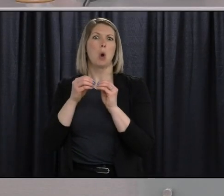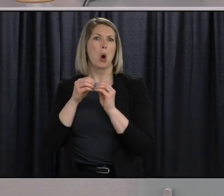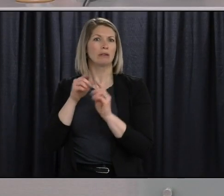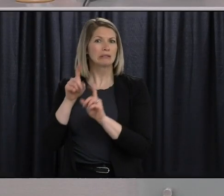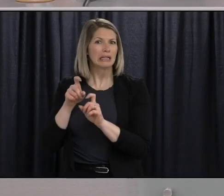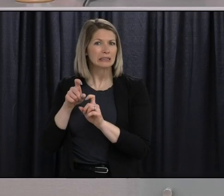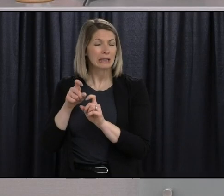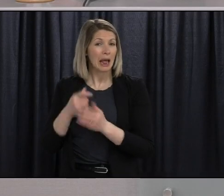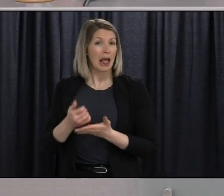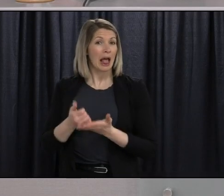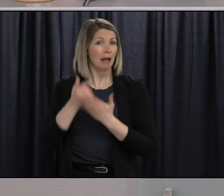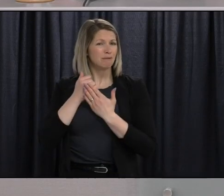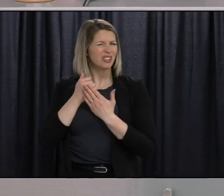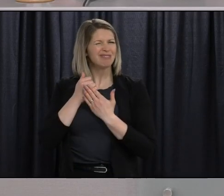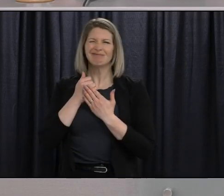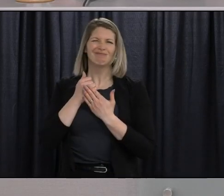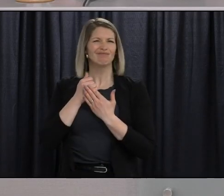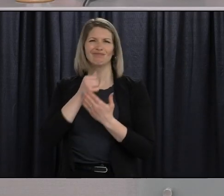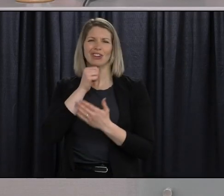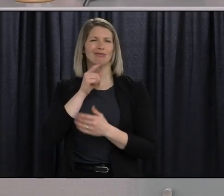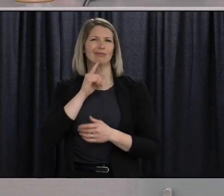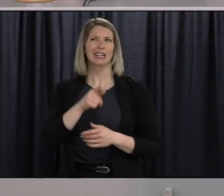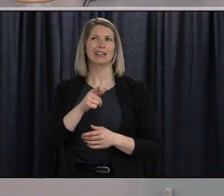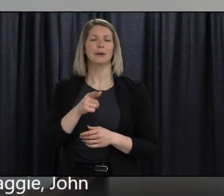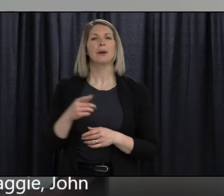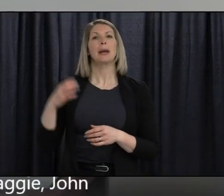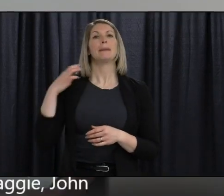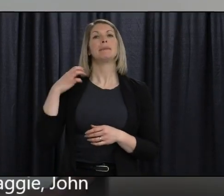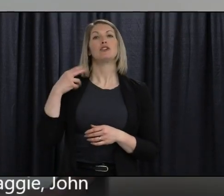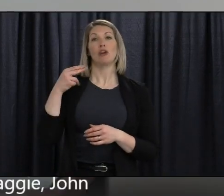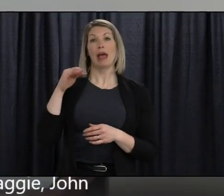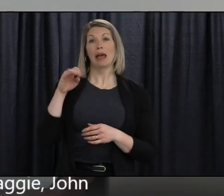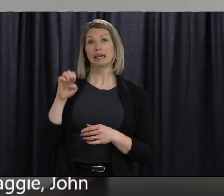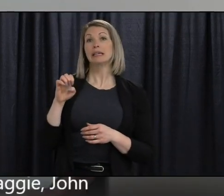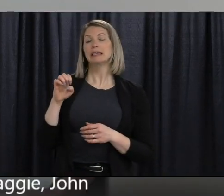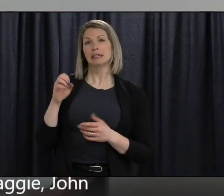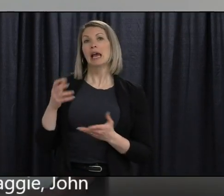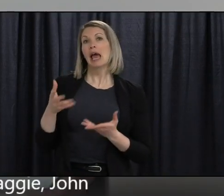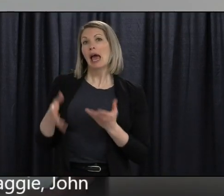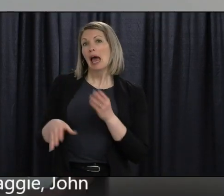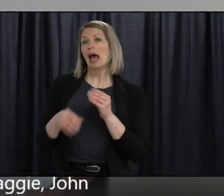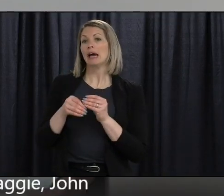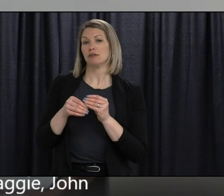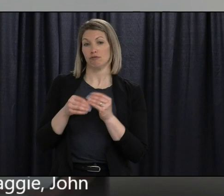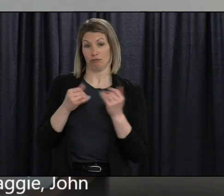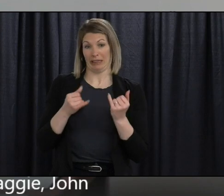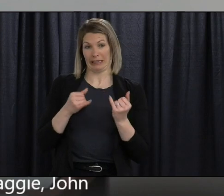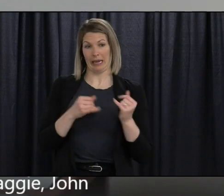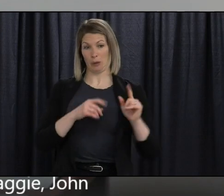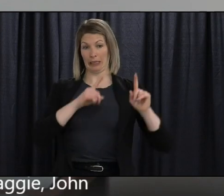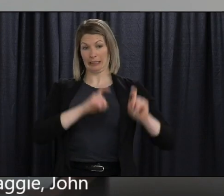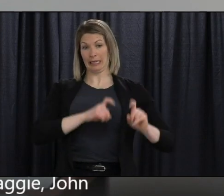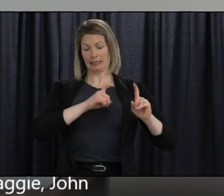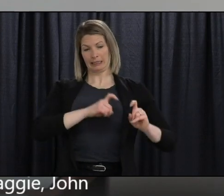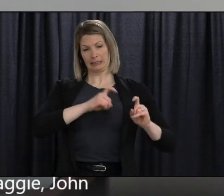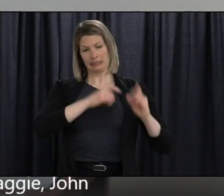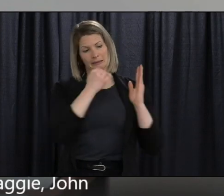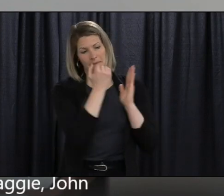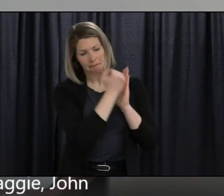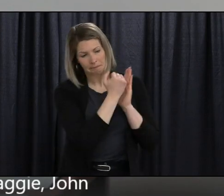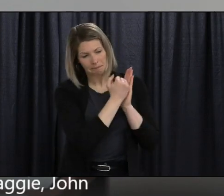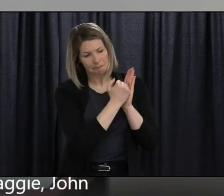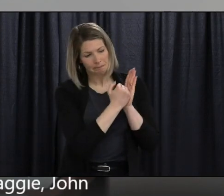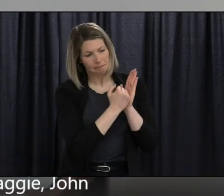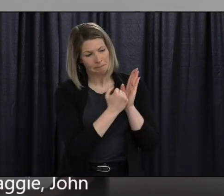little bit of context to that, the issue of who to test and under what circumstances with this current test is a source of